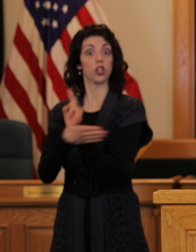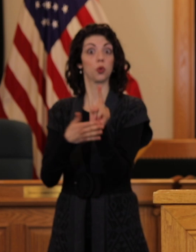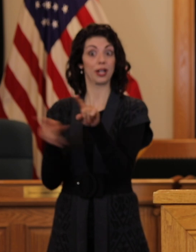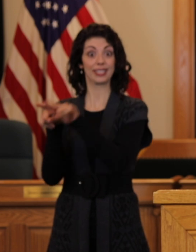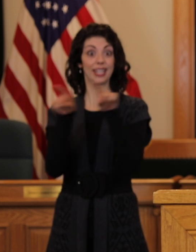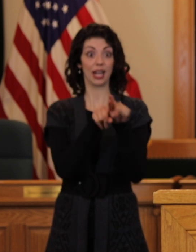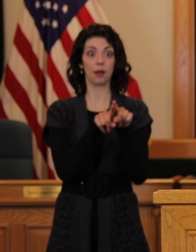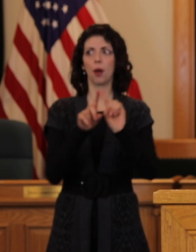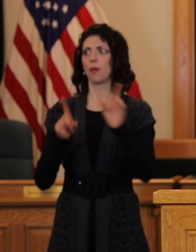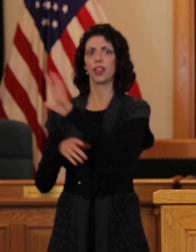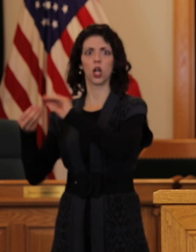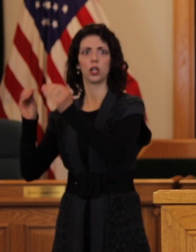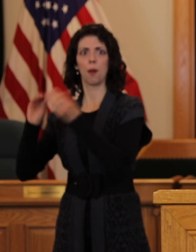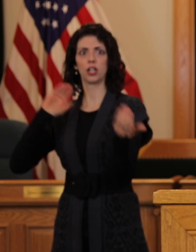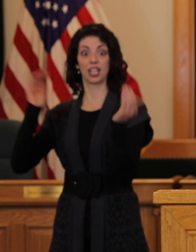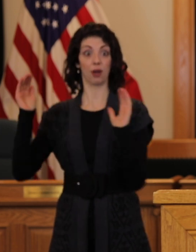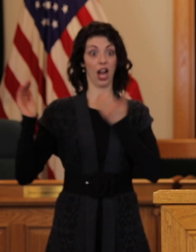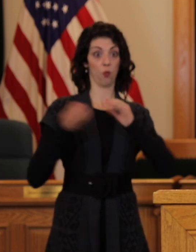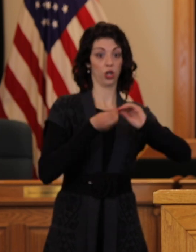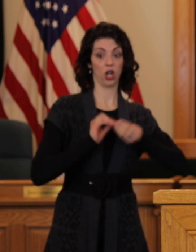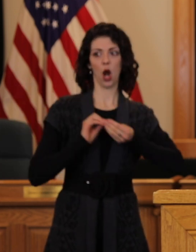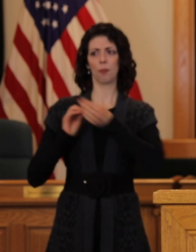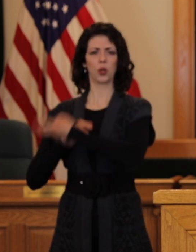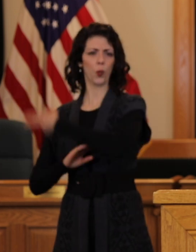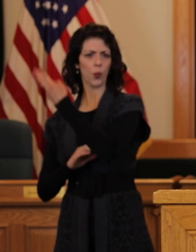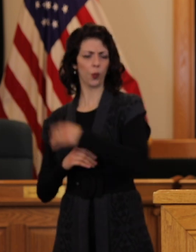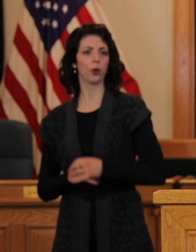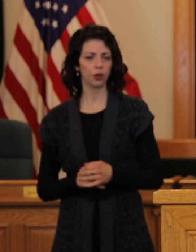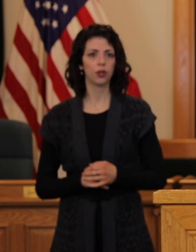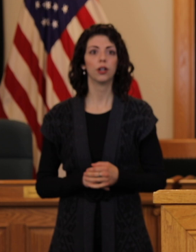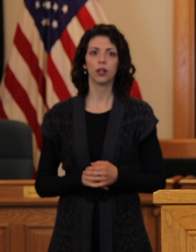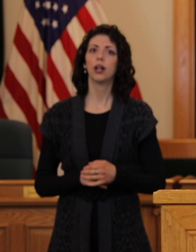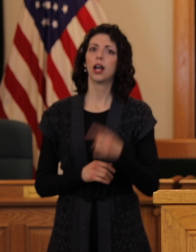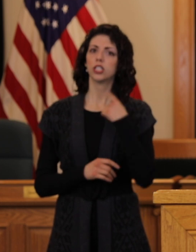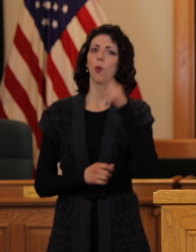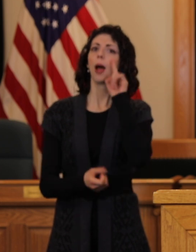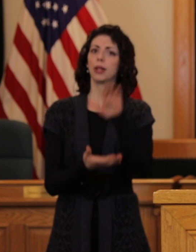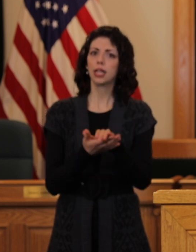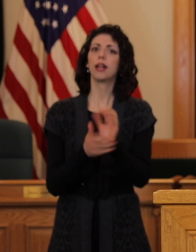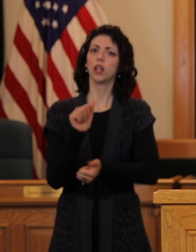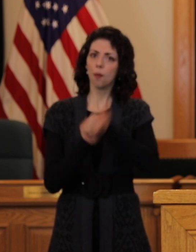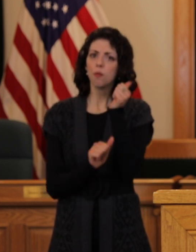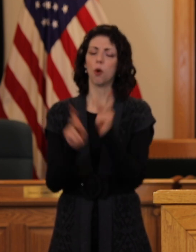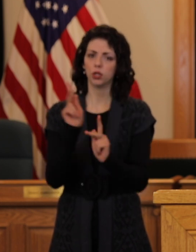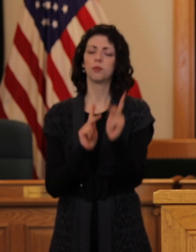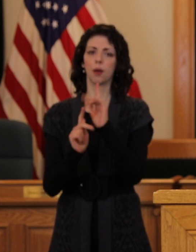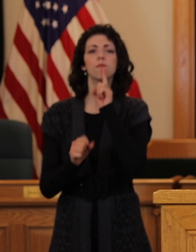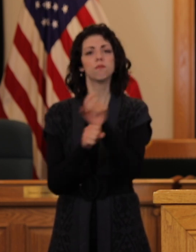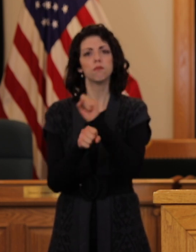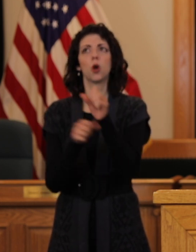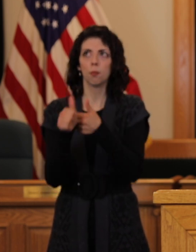are vastly higher than ours. To me, this means that our residents are, for the most part, really following the advice that has been set before